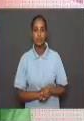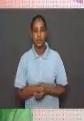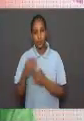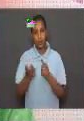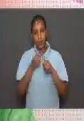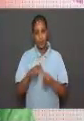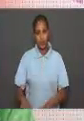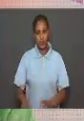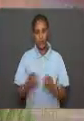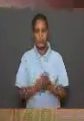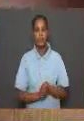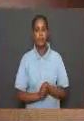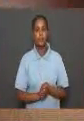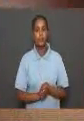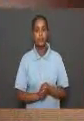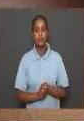Welcome back, students.